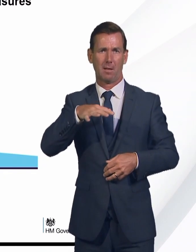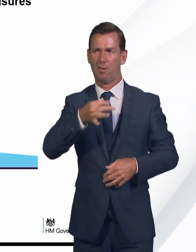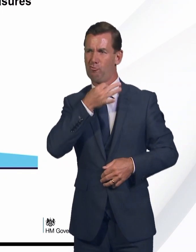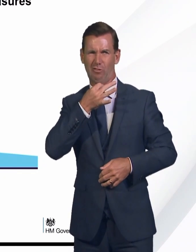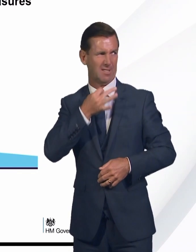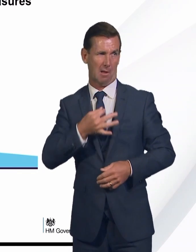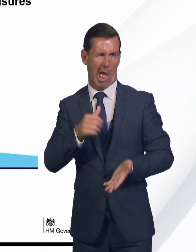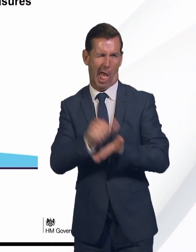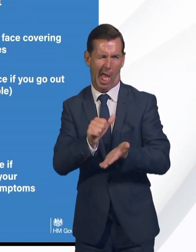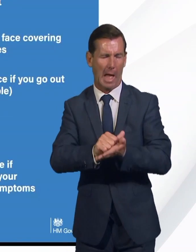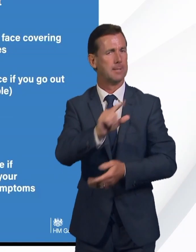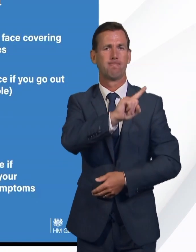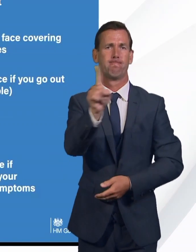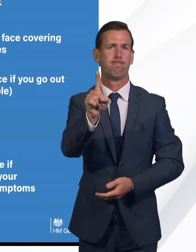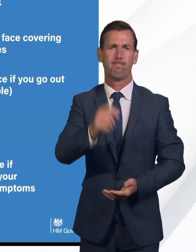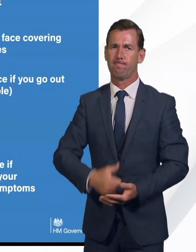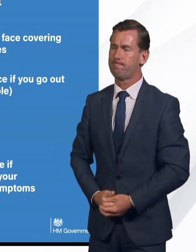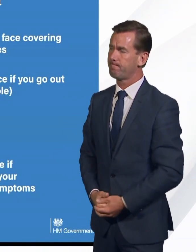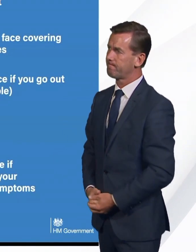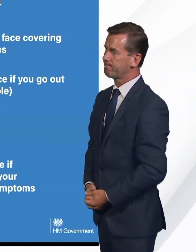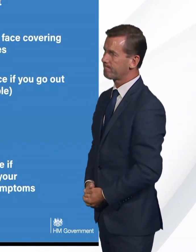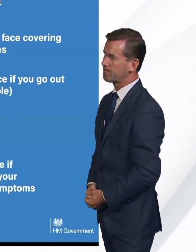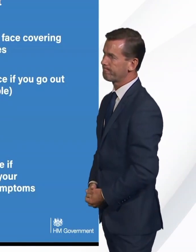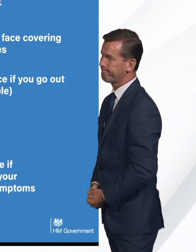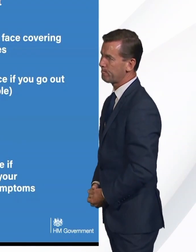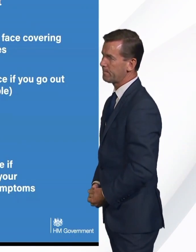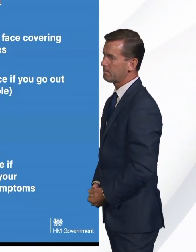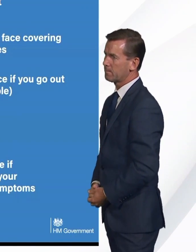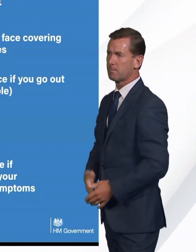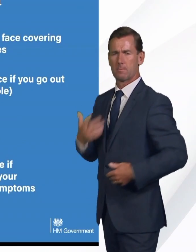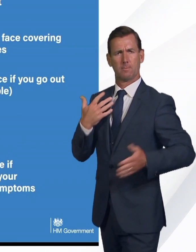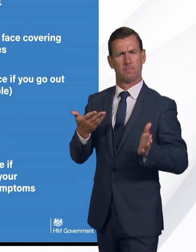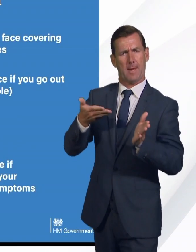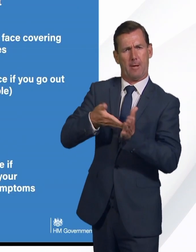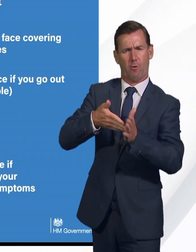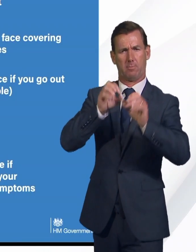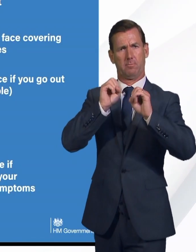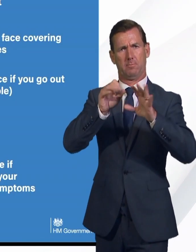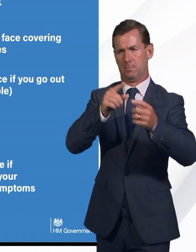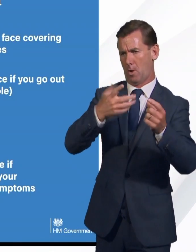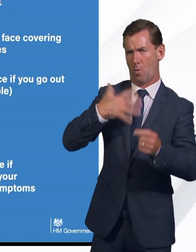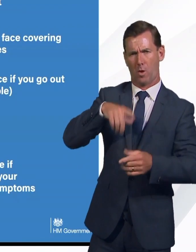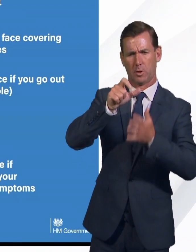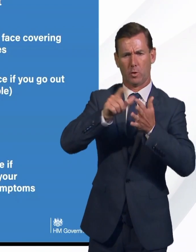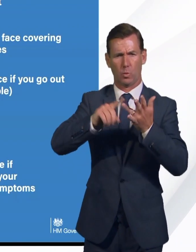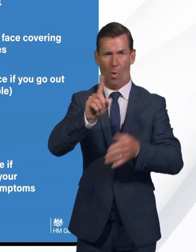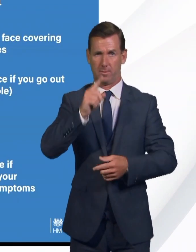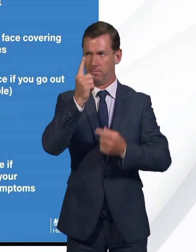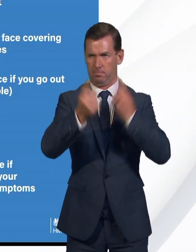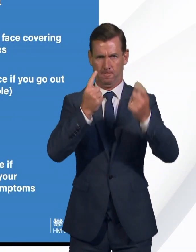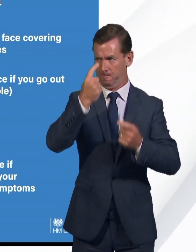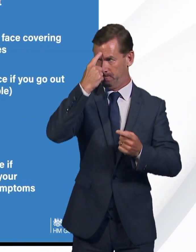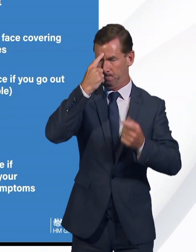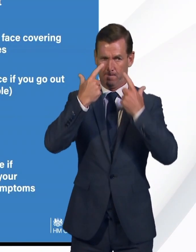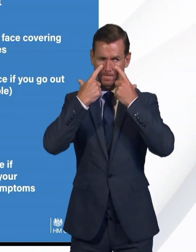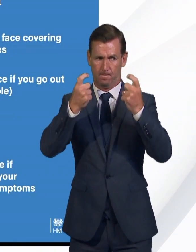please. We've also updated what we're asking people to do, which is to stay alert, control the virus, and